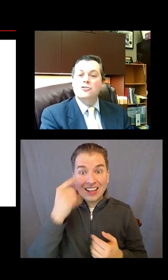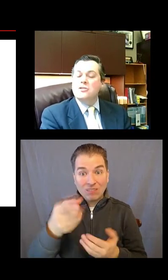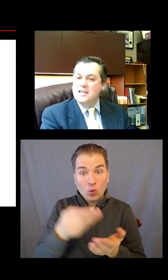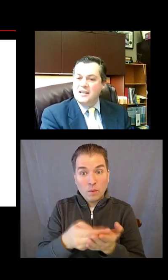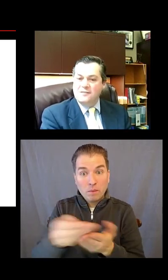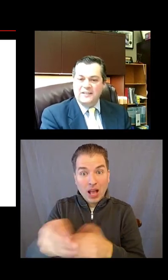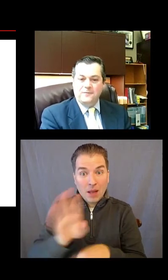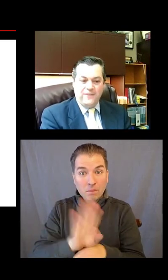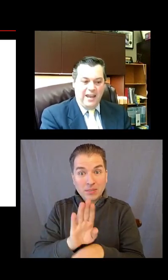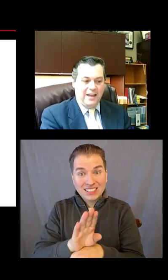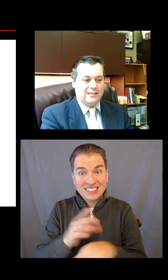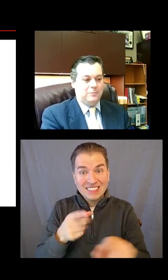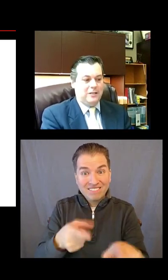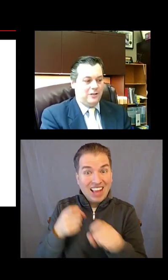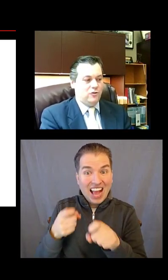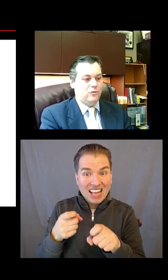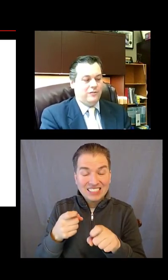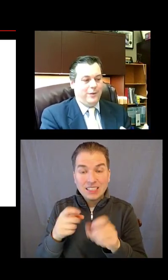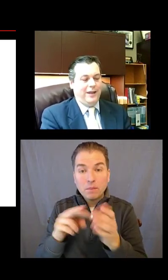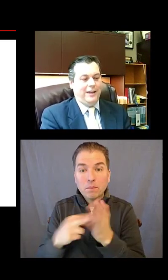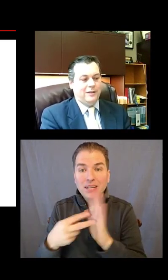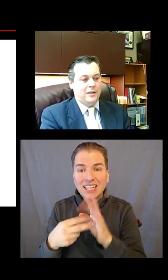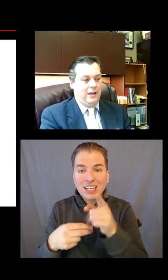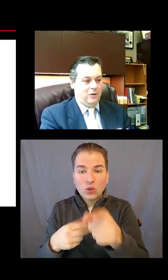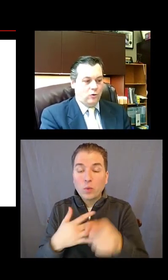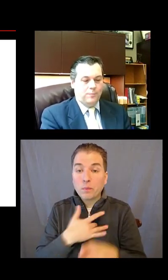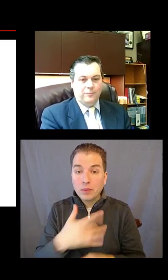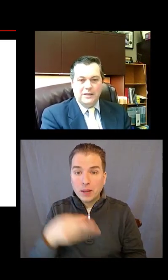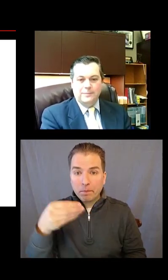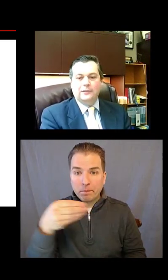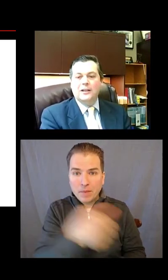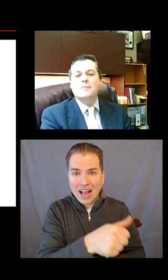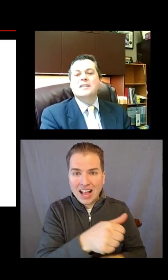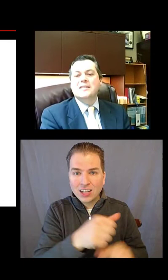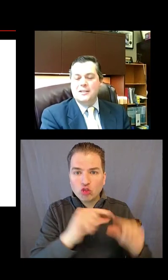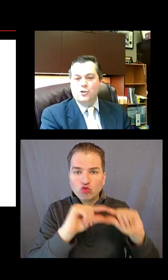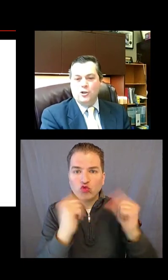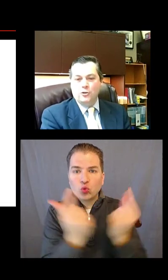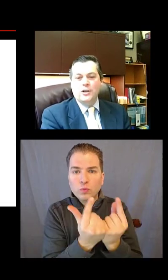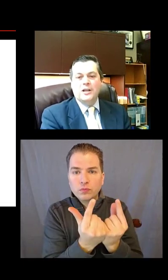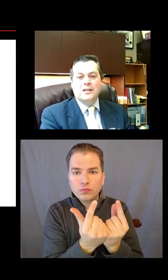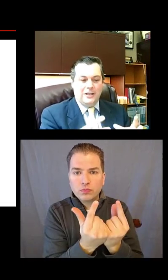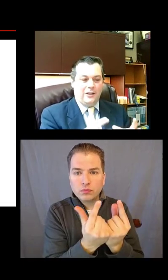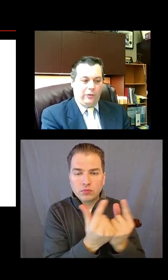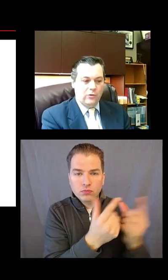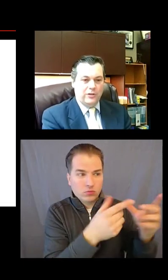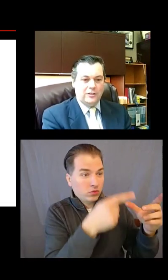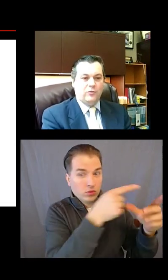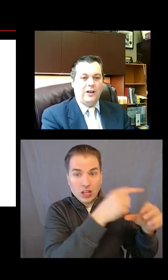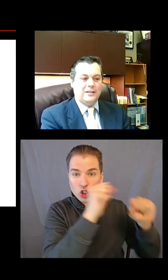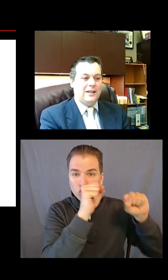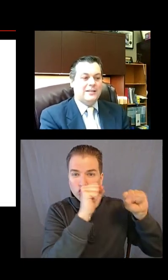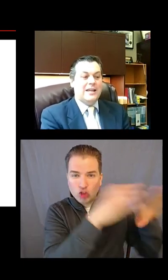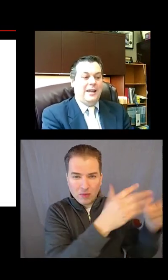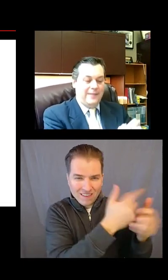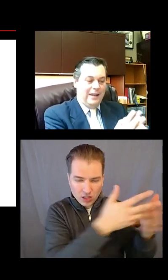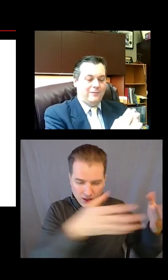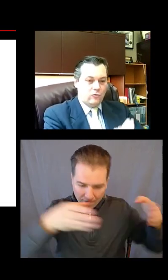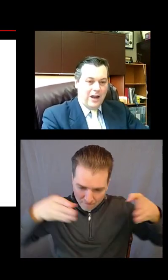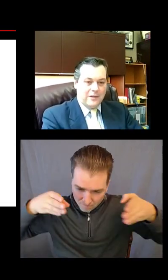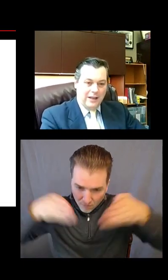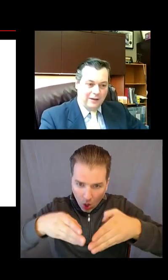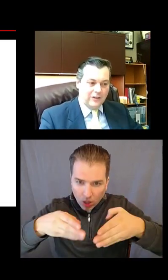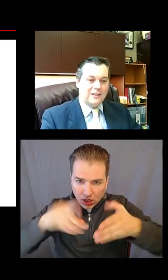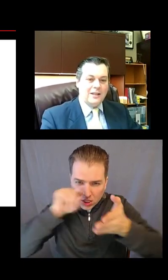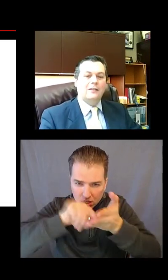but usually if it's fast, it's because you have paid a group of people to come and assist you to get through this process, and they